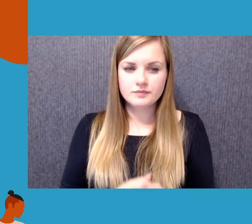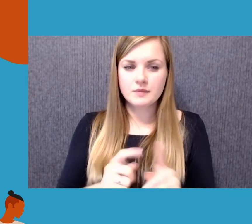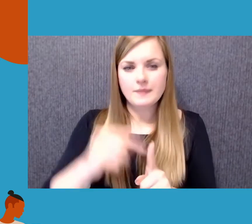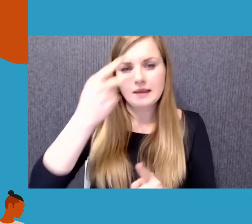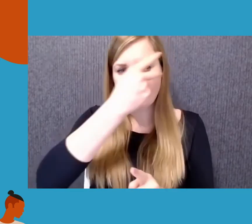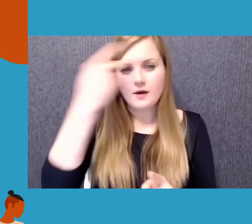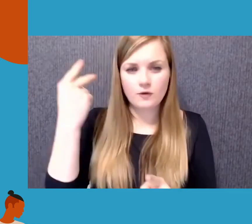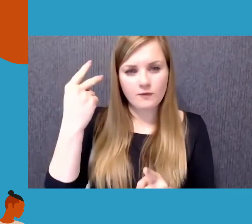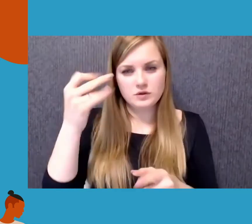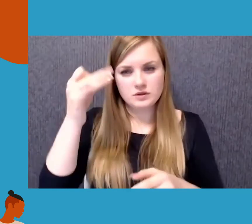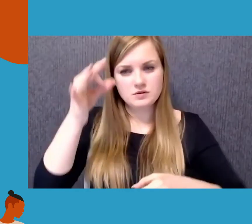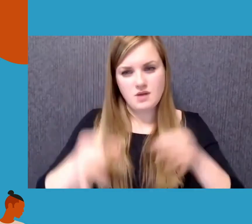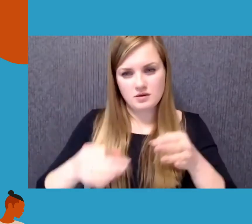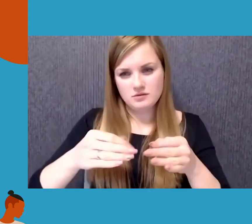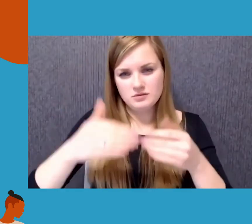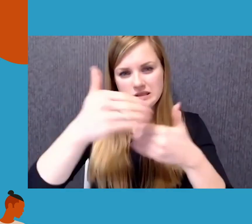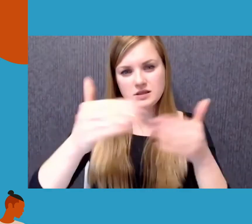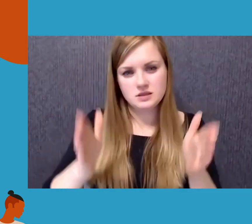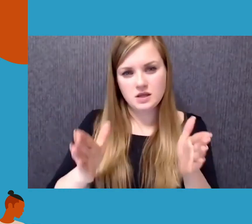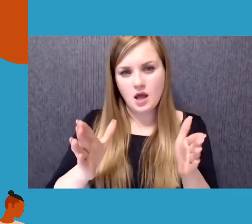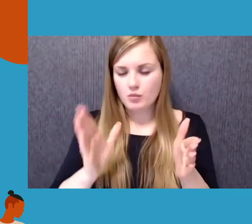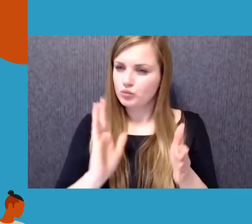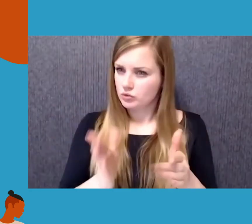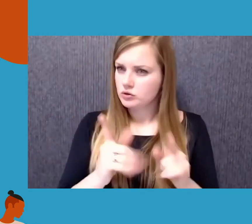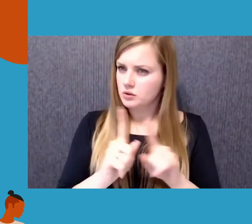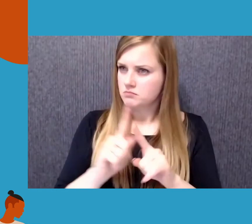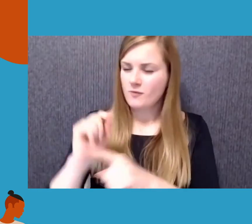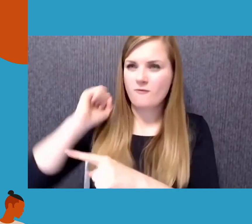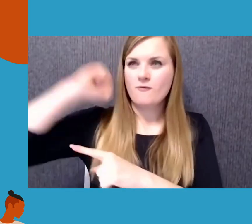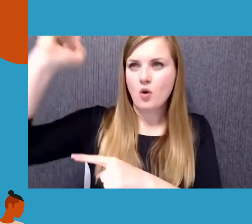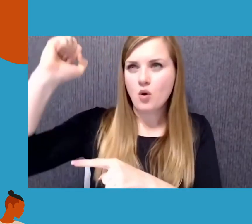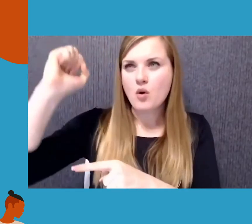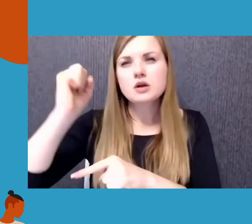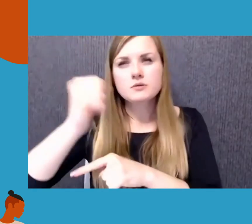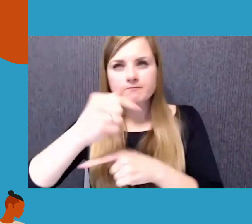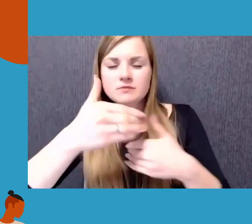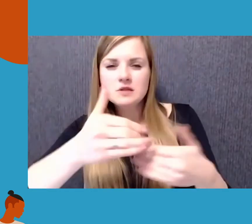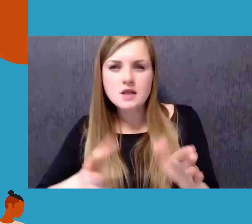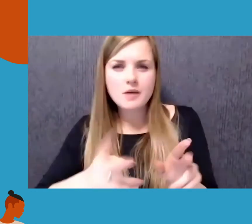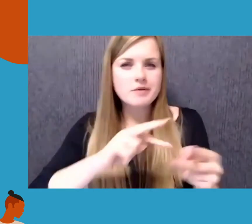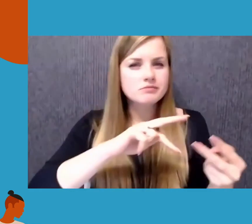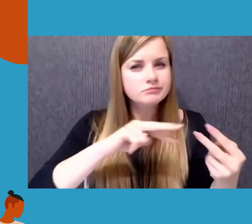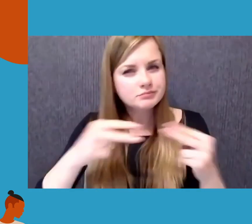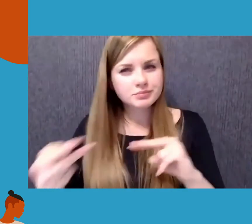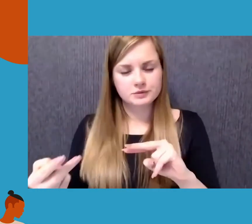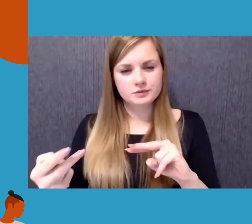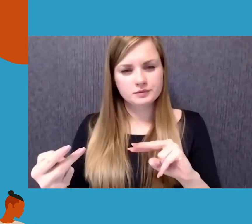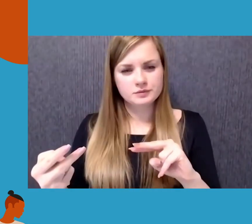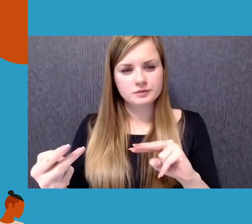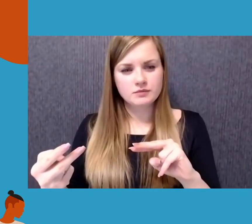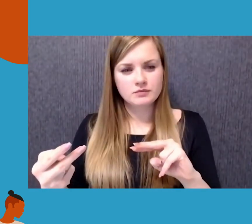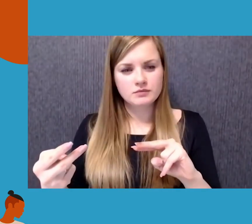Lietuvos teisinėje sistemoje, kad bus svari ta pergalė. Implications in the Lithuanian legal